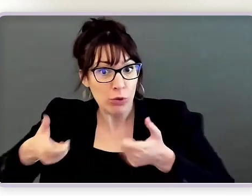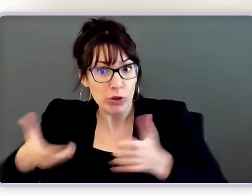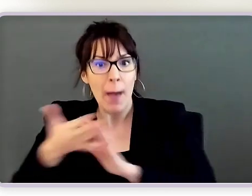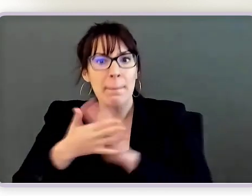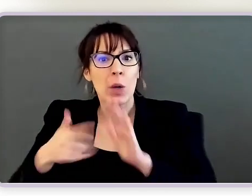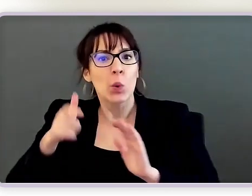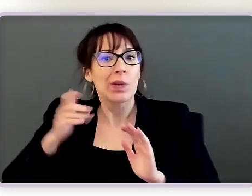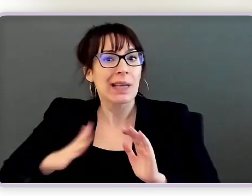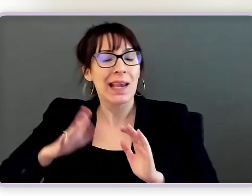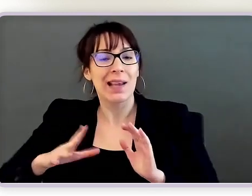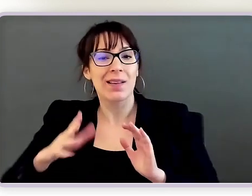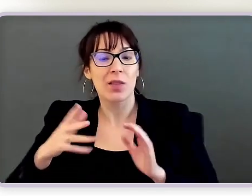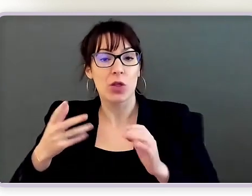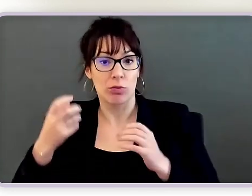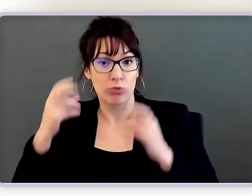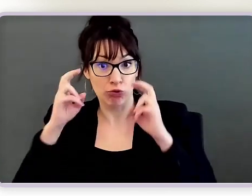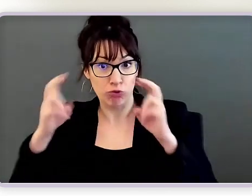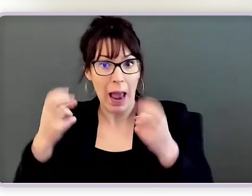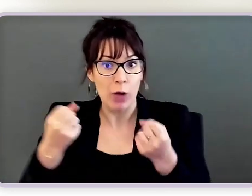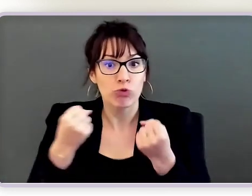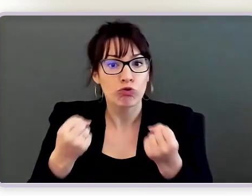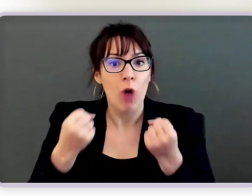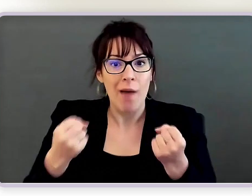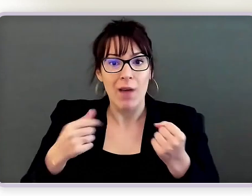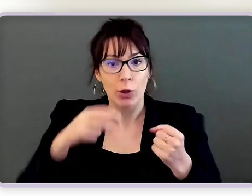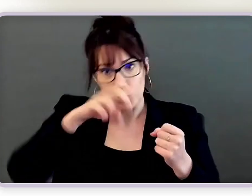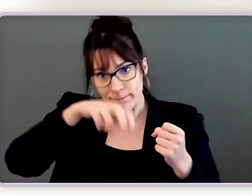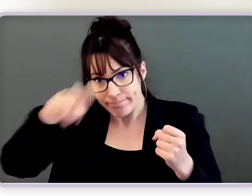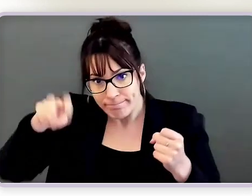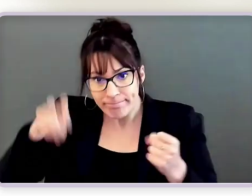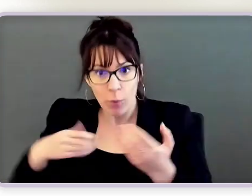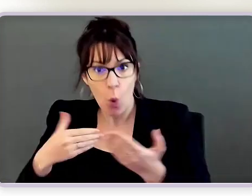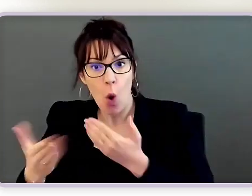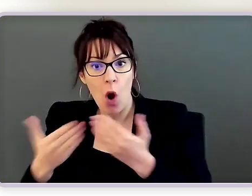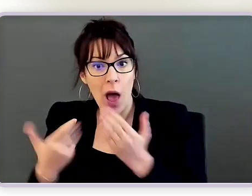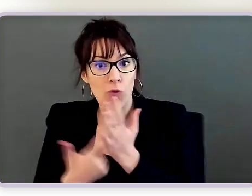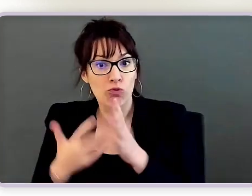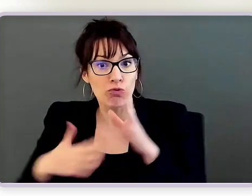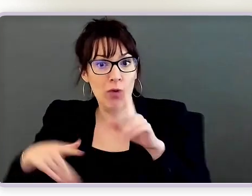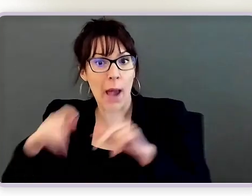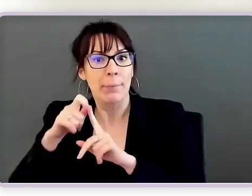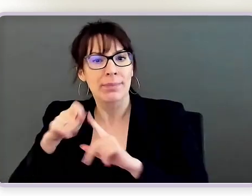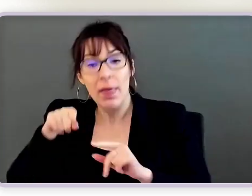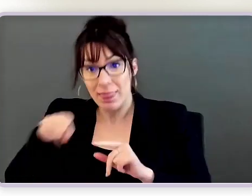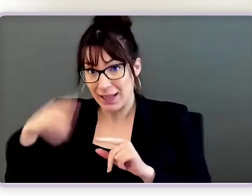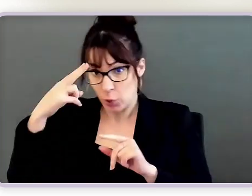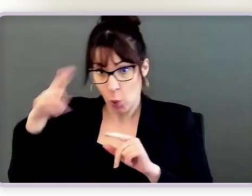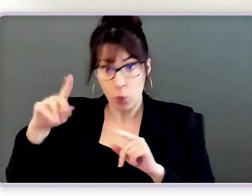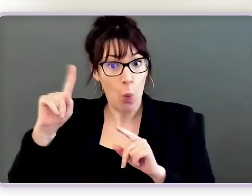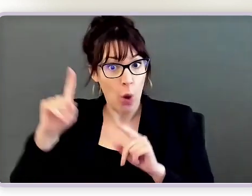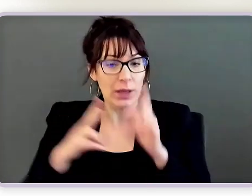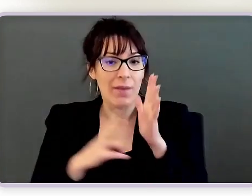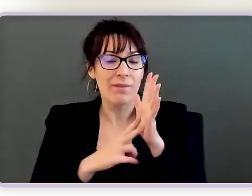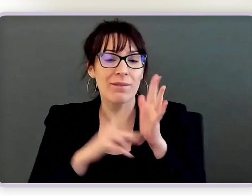often as vilification. And the government actually is discussing new vilification laws as we